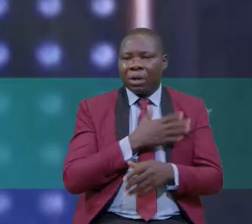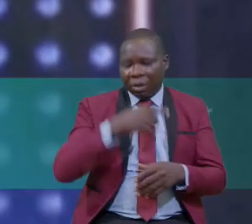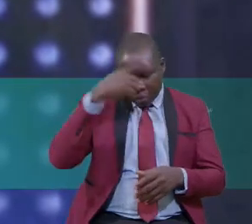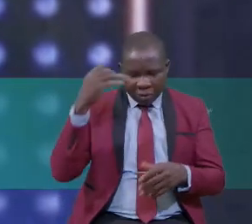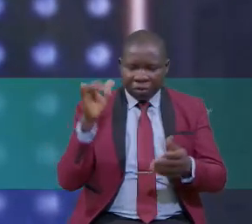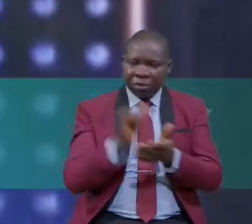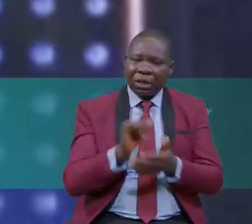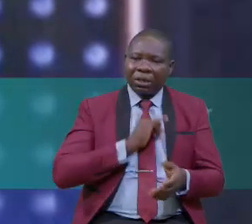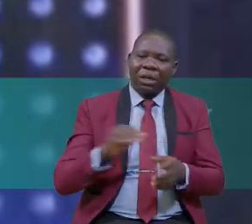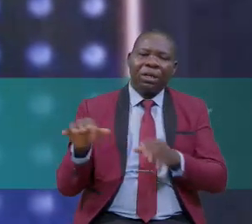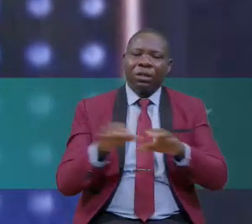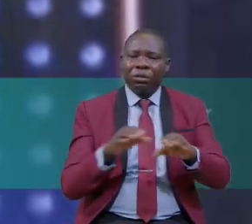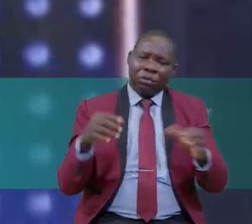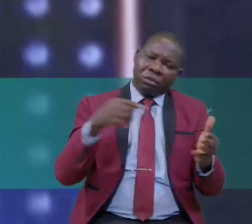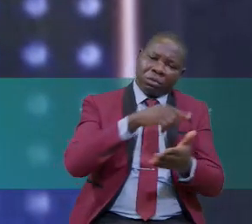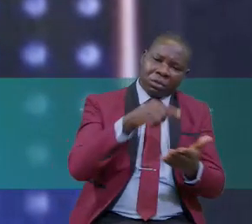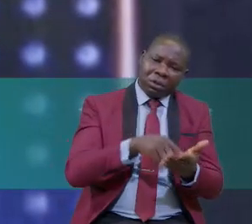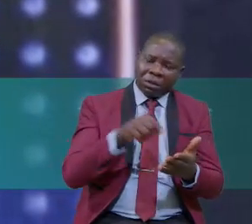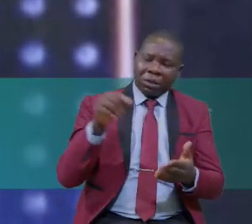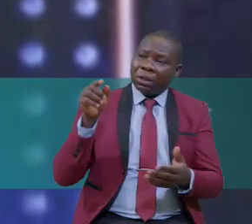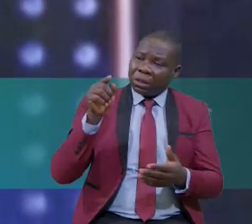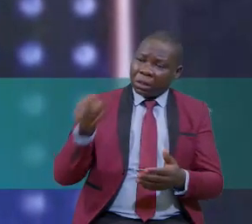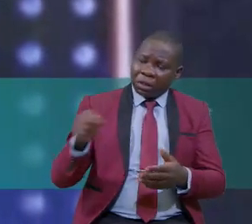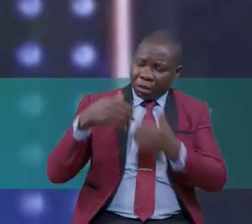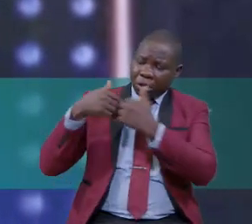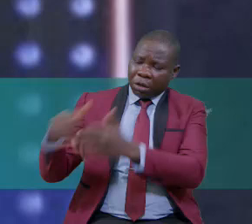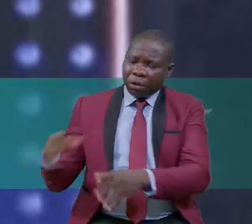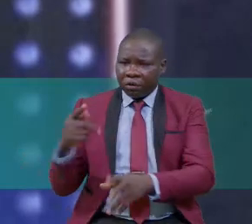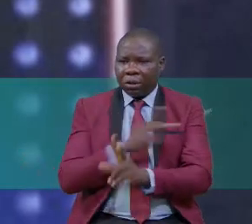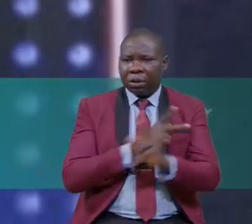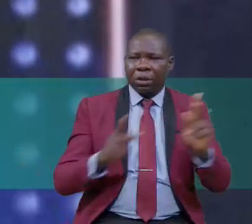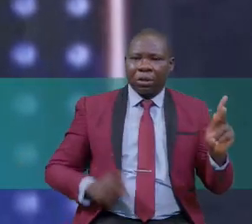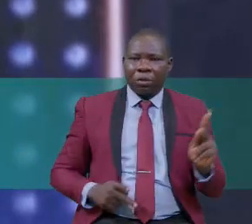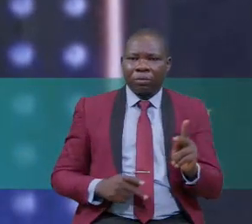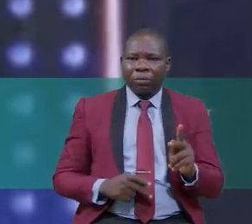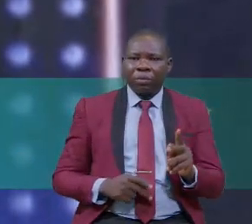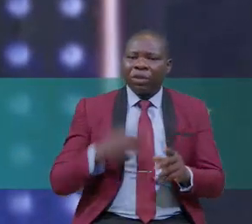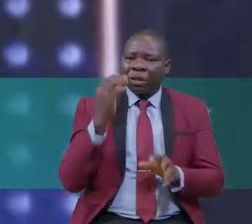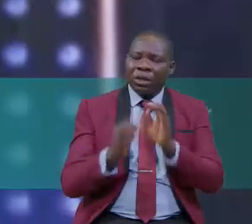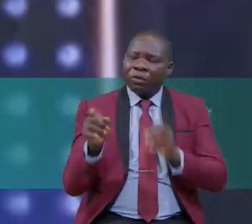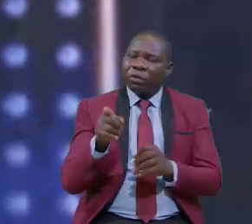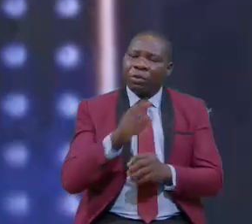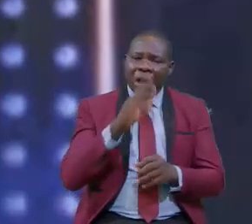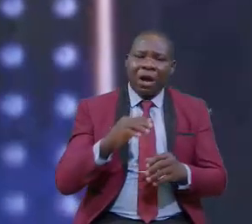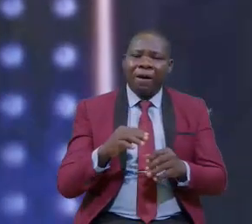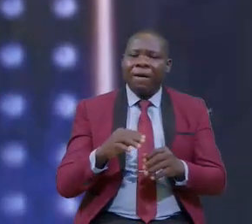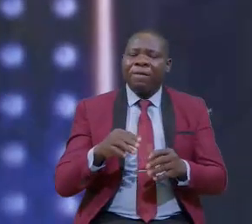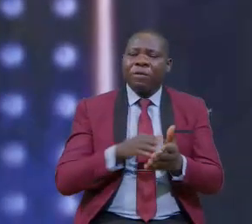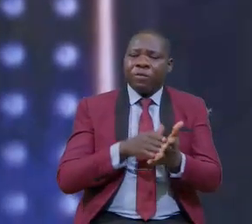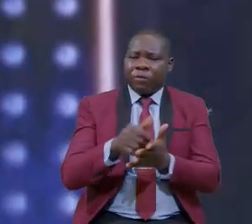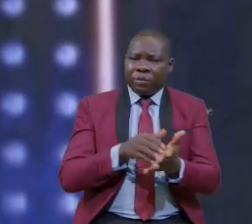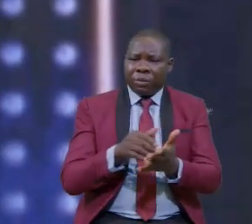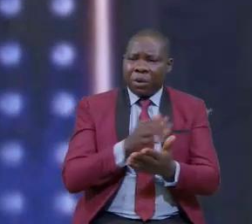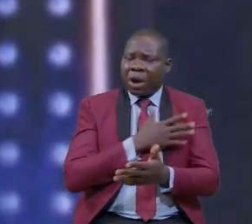the kingdom. Always remember, if you're feeble, if you're fearful, and you do not do